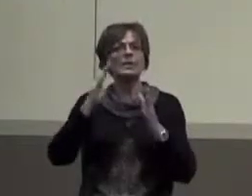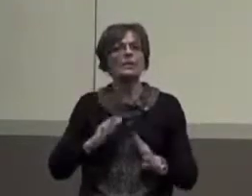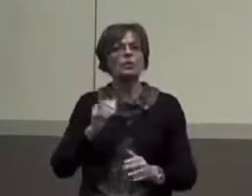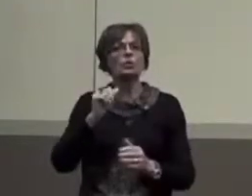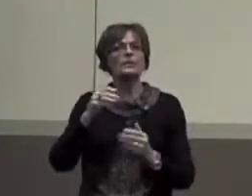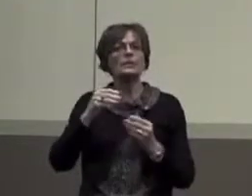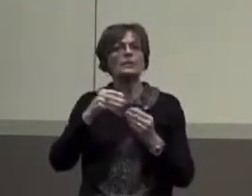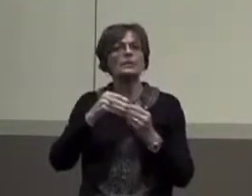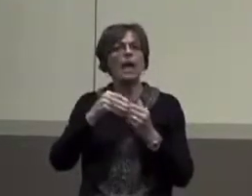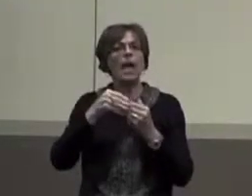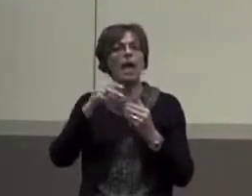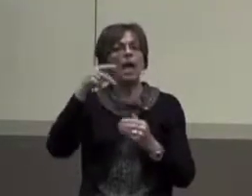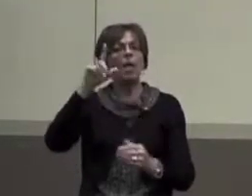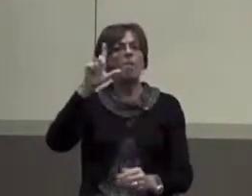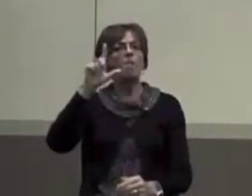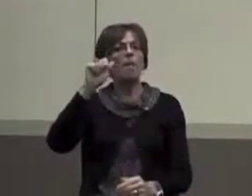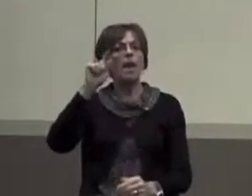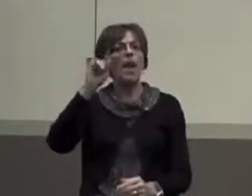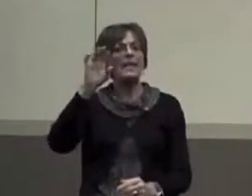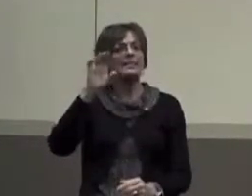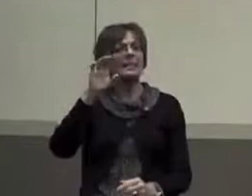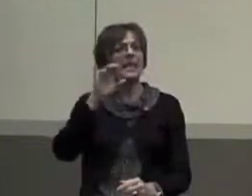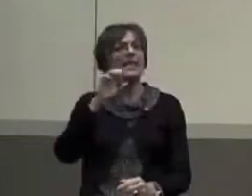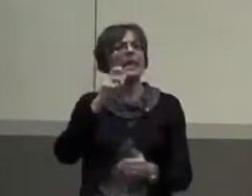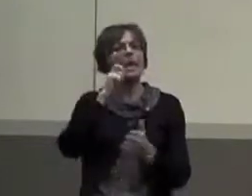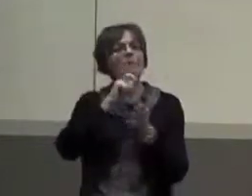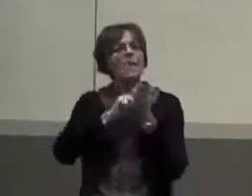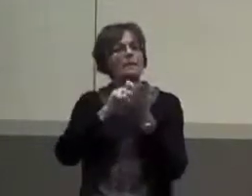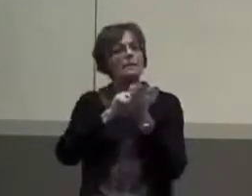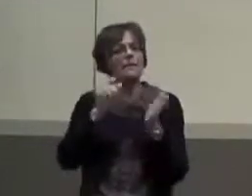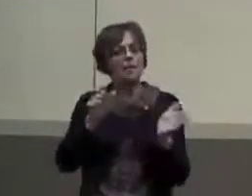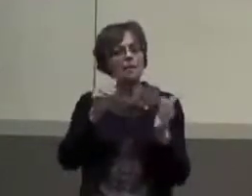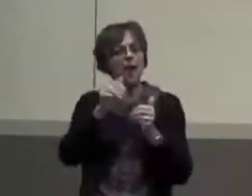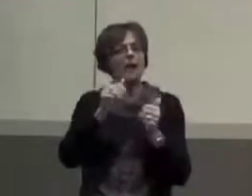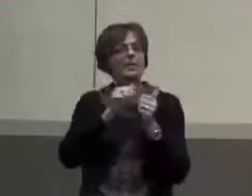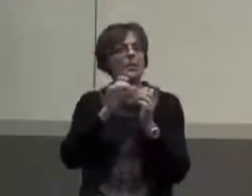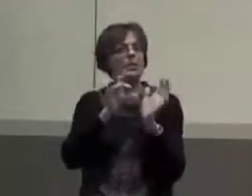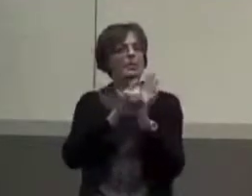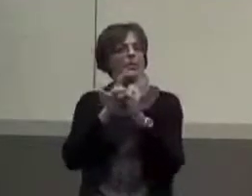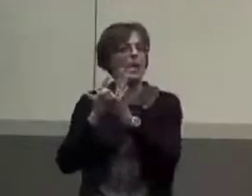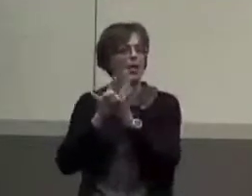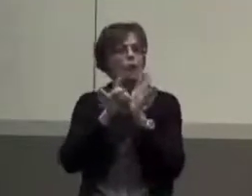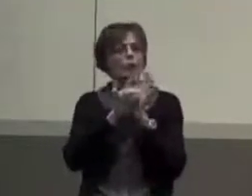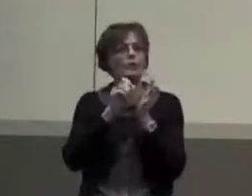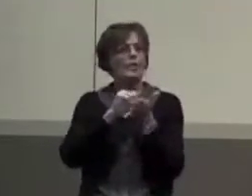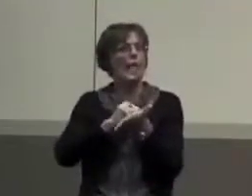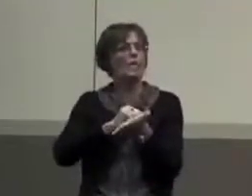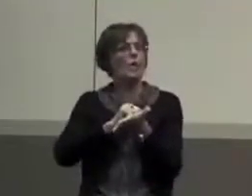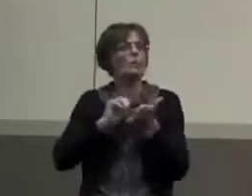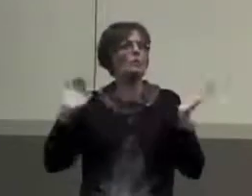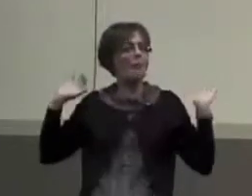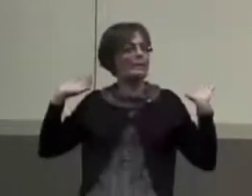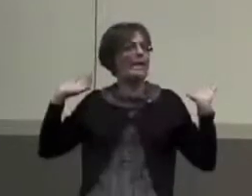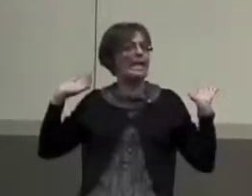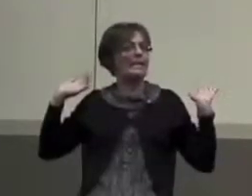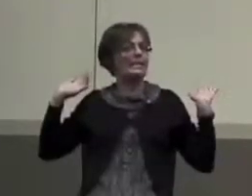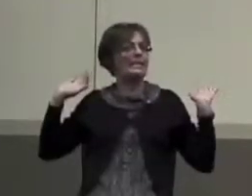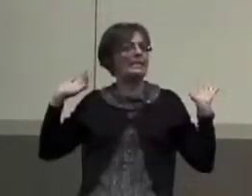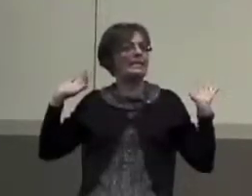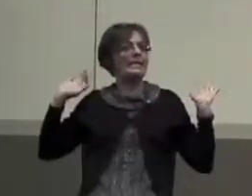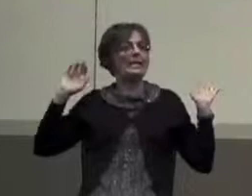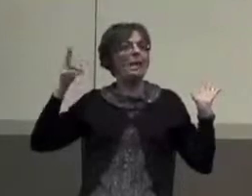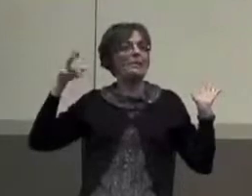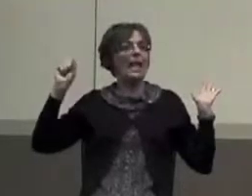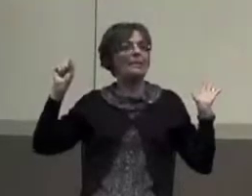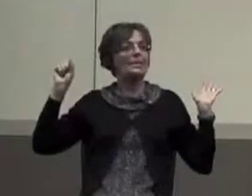pencil box with some stickers and erasers in it. And that was it. That was the whole sum. It was our high school, yeah. That was the